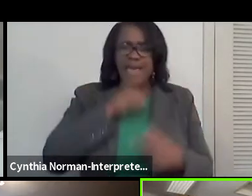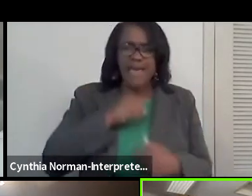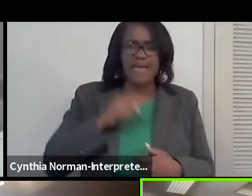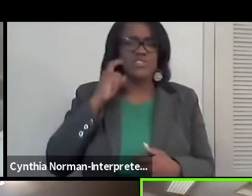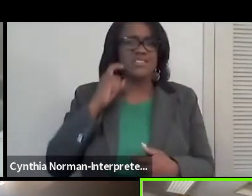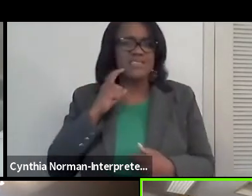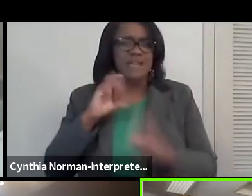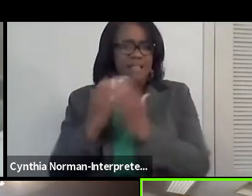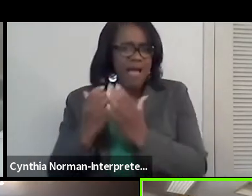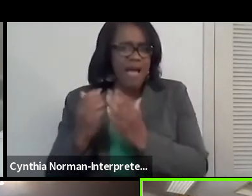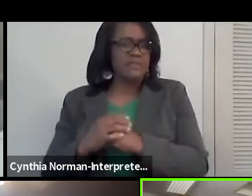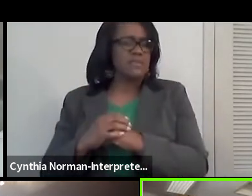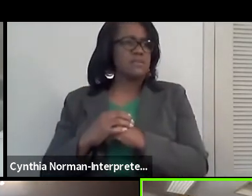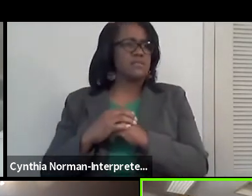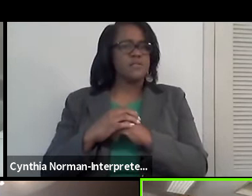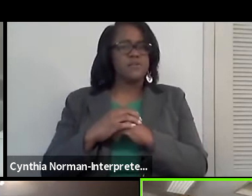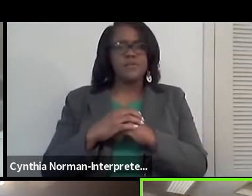classes